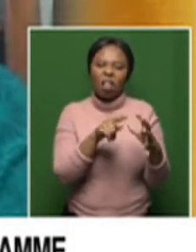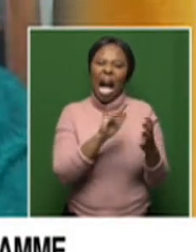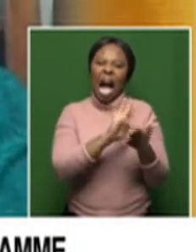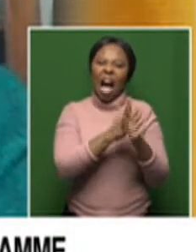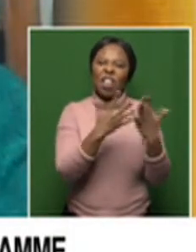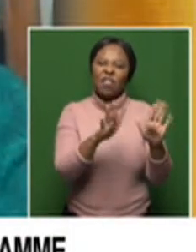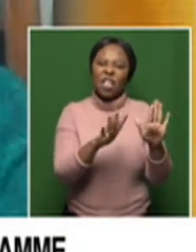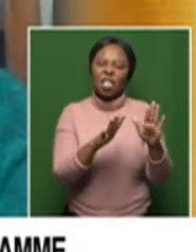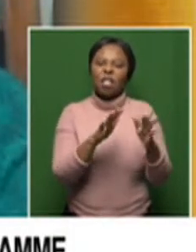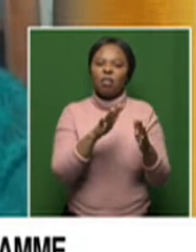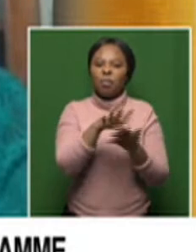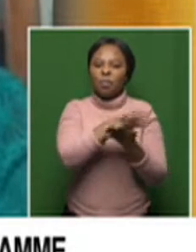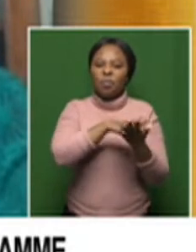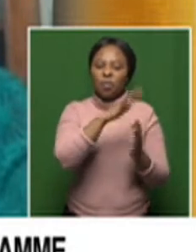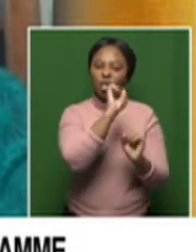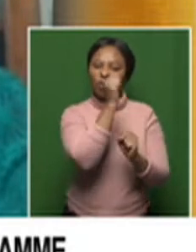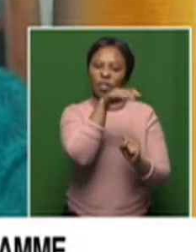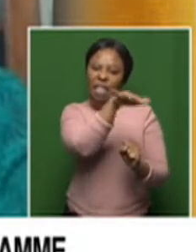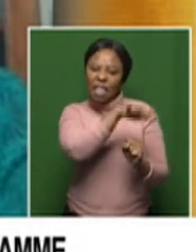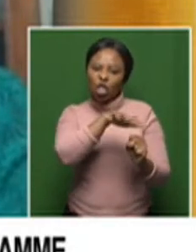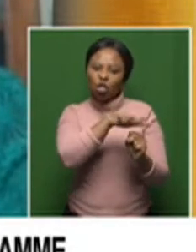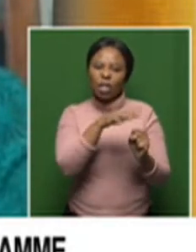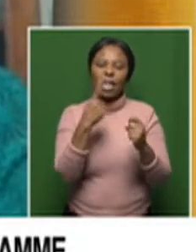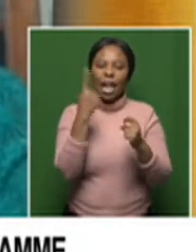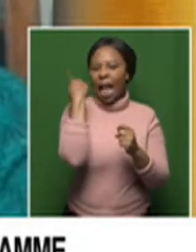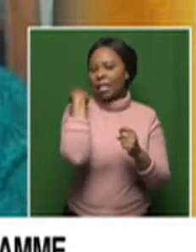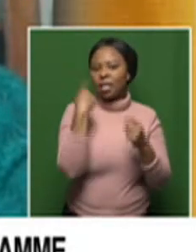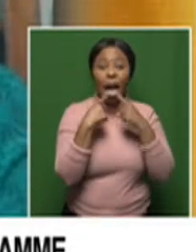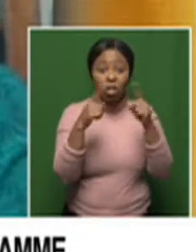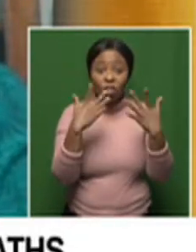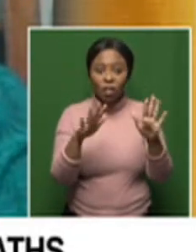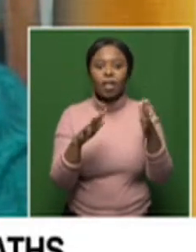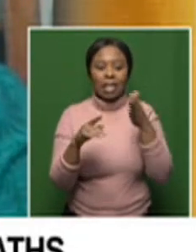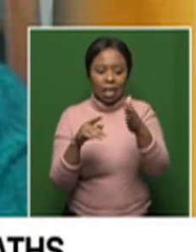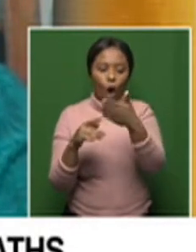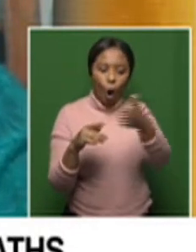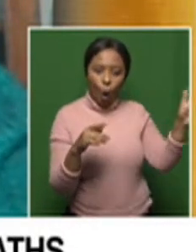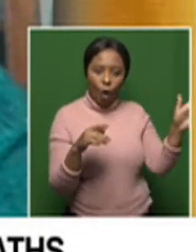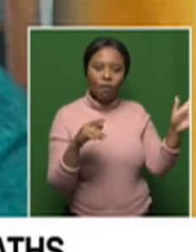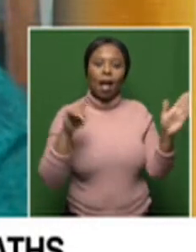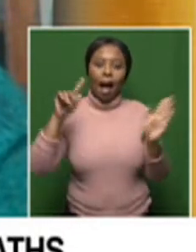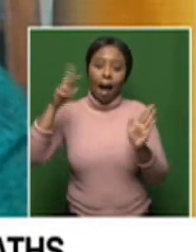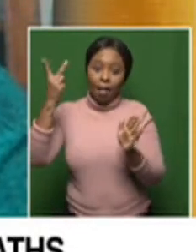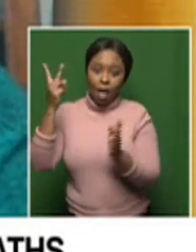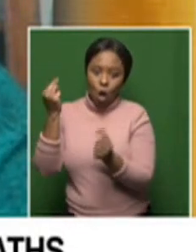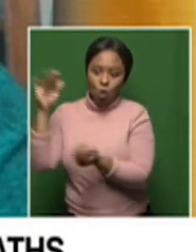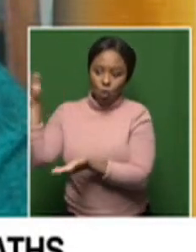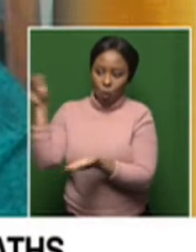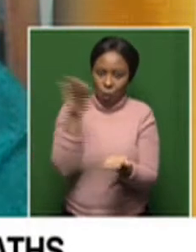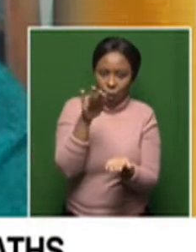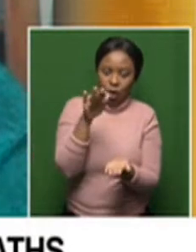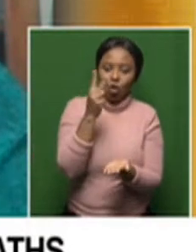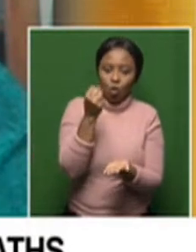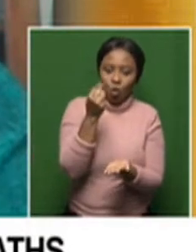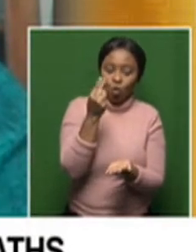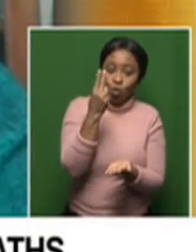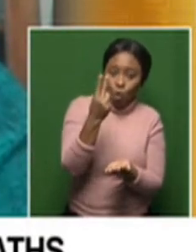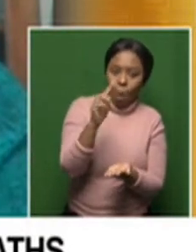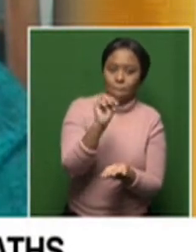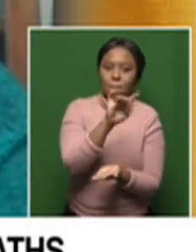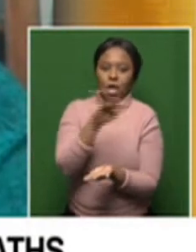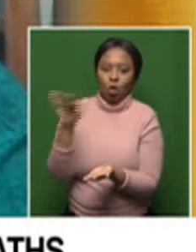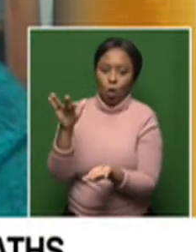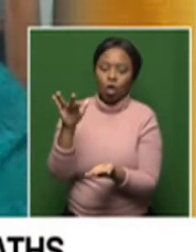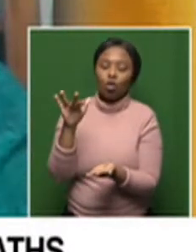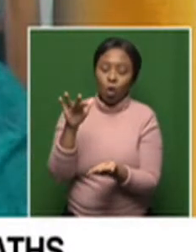of the contamination that we announced last time. With this flow of vaccine, we will be able to